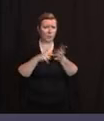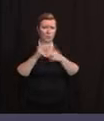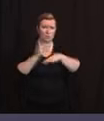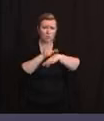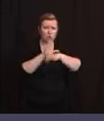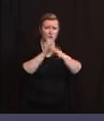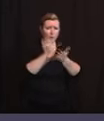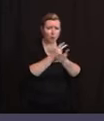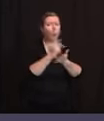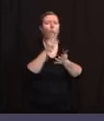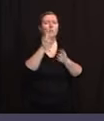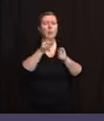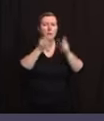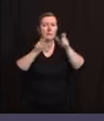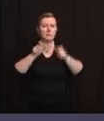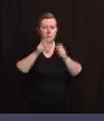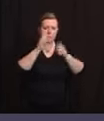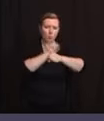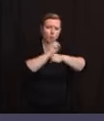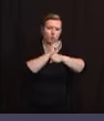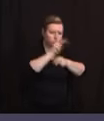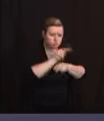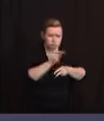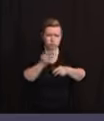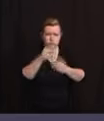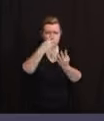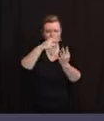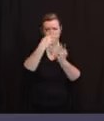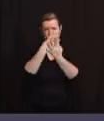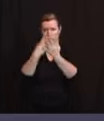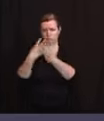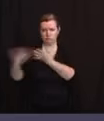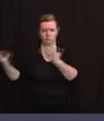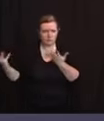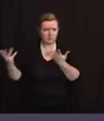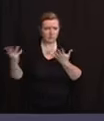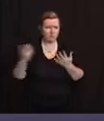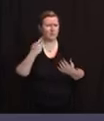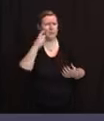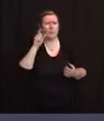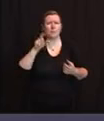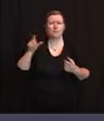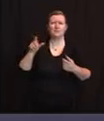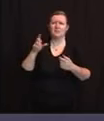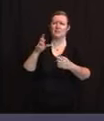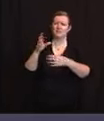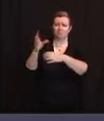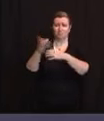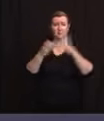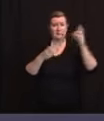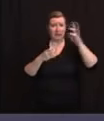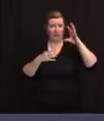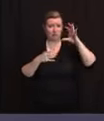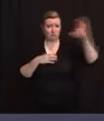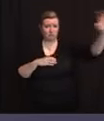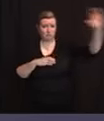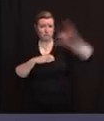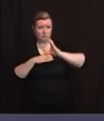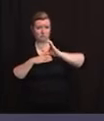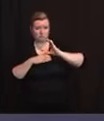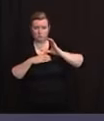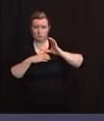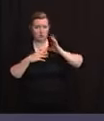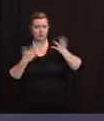People who are getting benefits say taxes are still not being withheld from the $600 payment. What can they do? And then quickly,